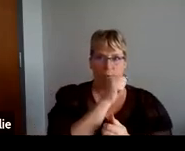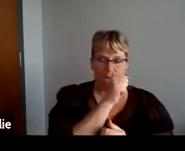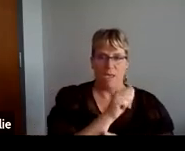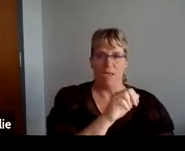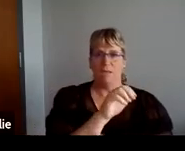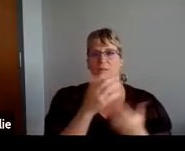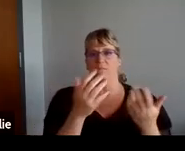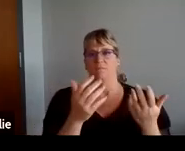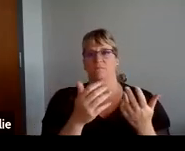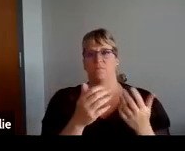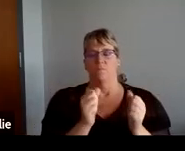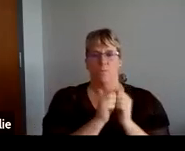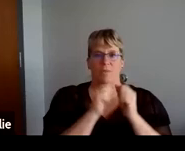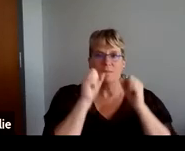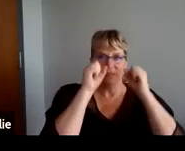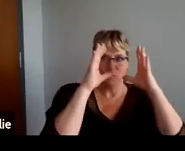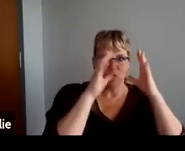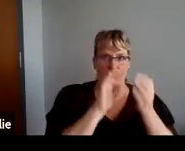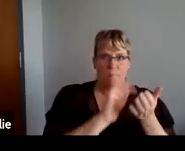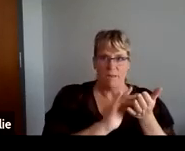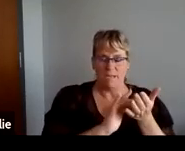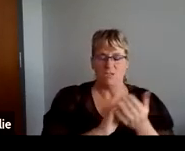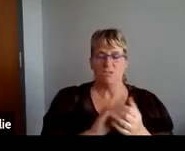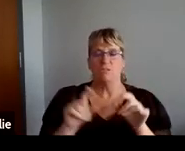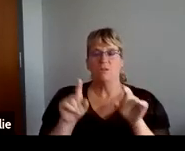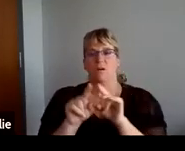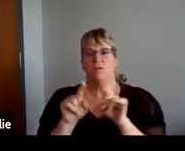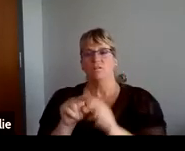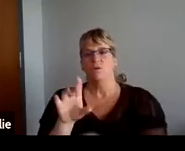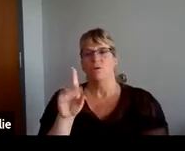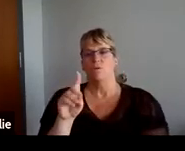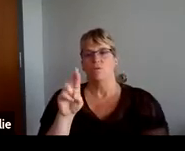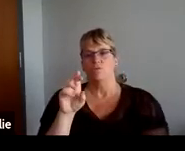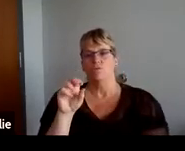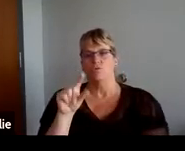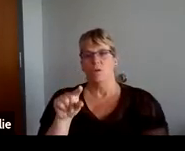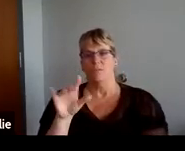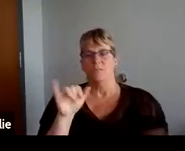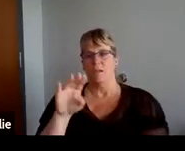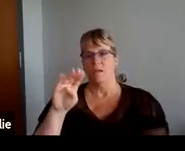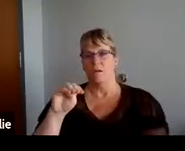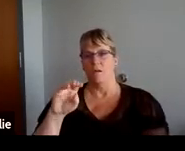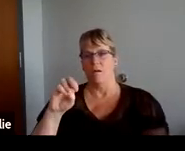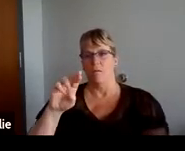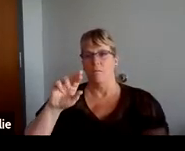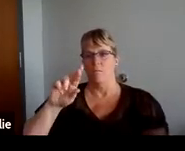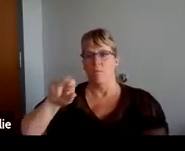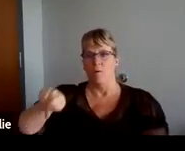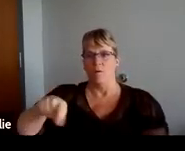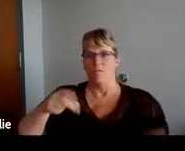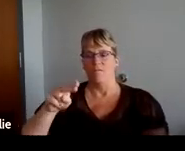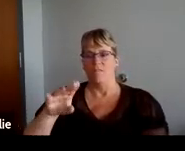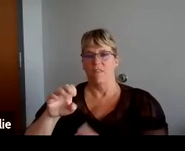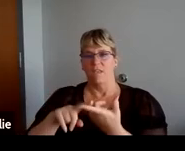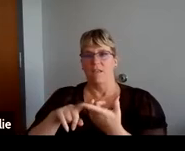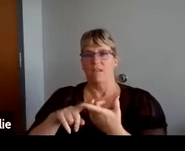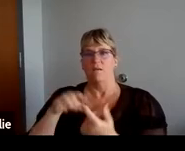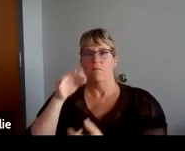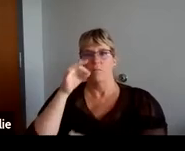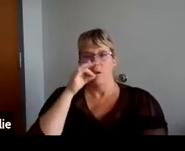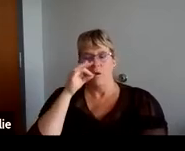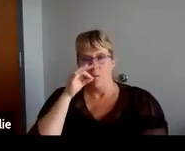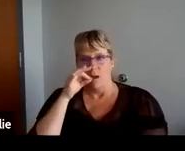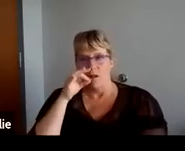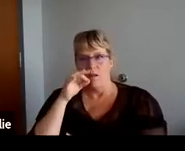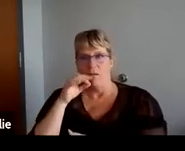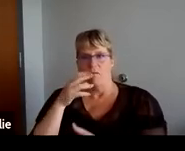stimulant medications. Also, our drugs like morphine, the opioids, nicotine, marijuana kind of